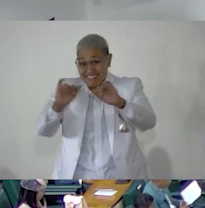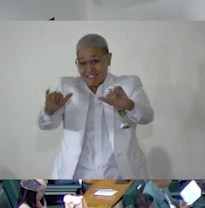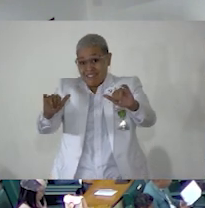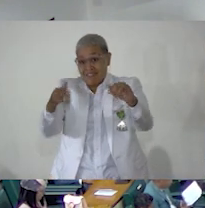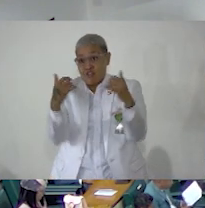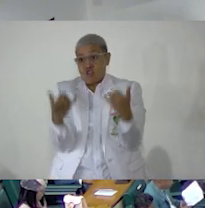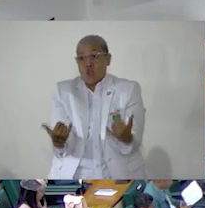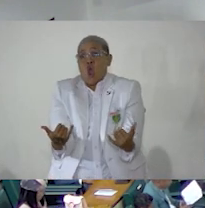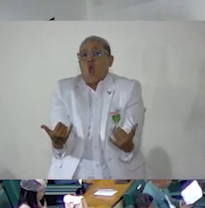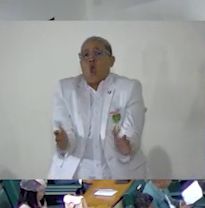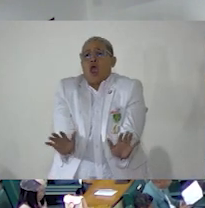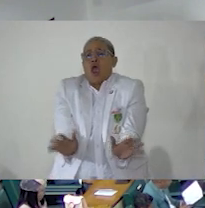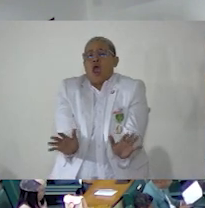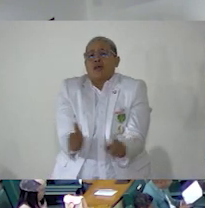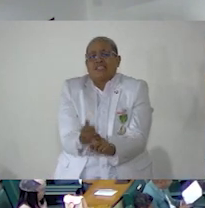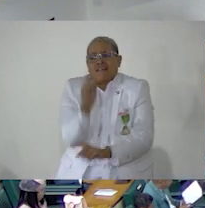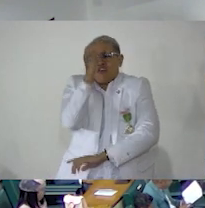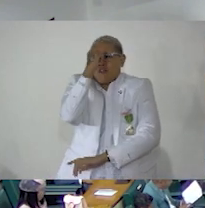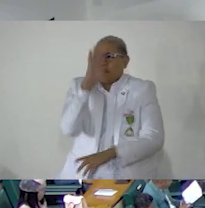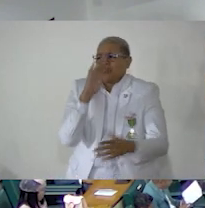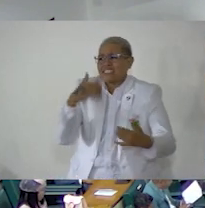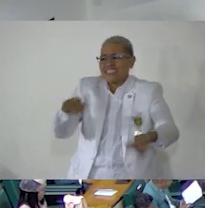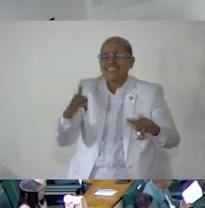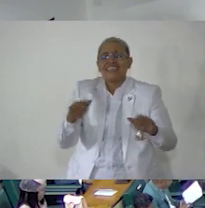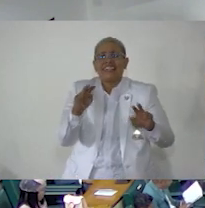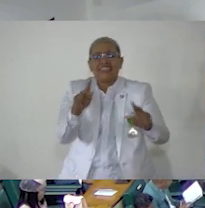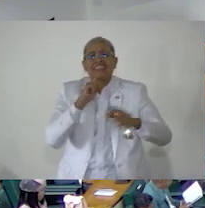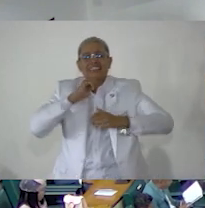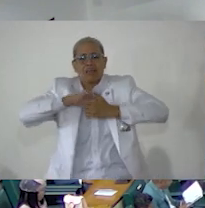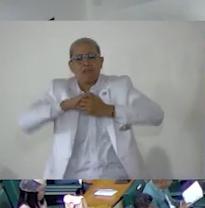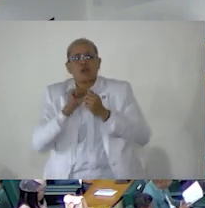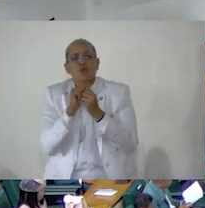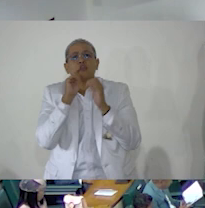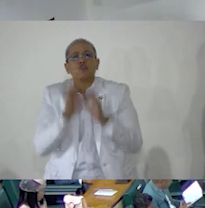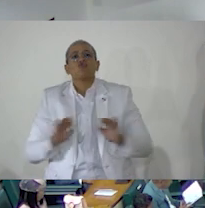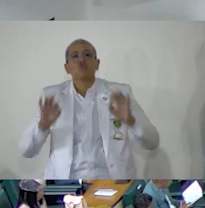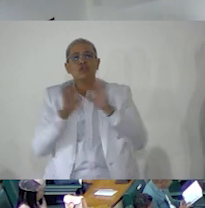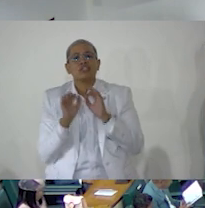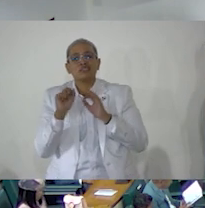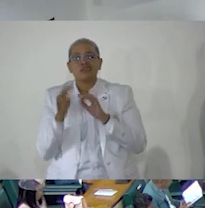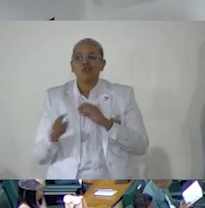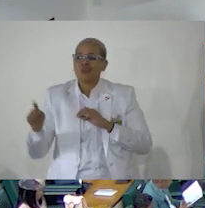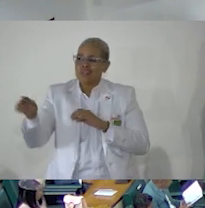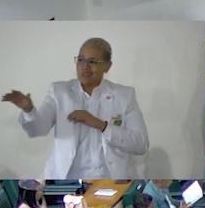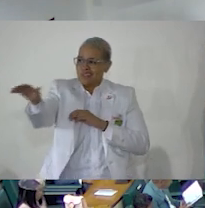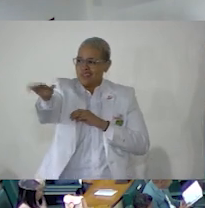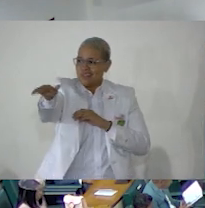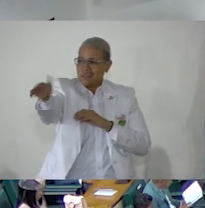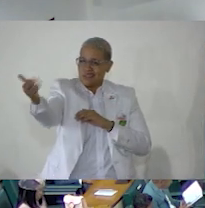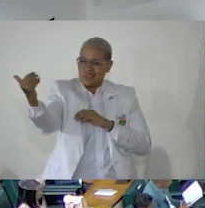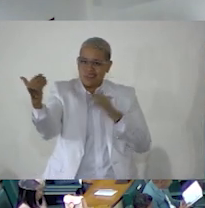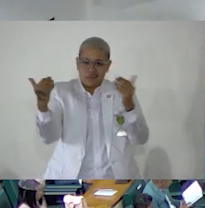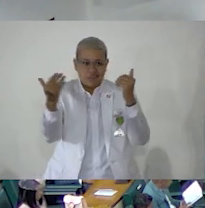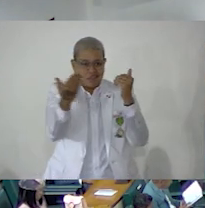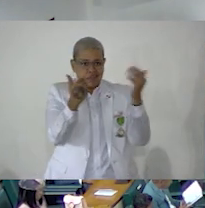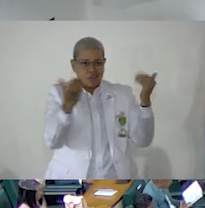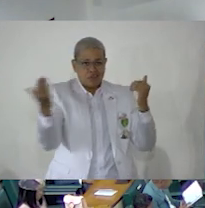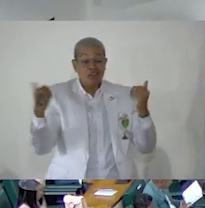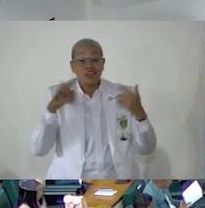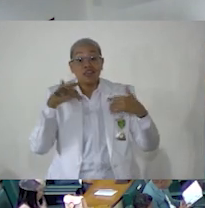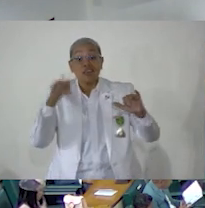time, the government will continue to partner with critical stakeholders on ongoing initiatives